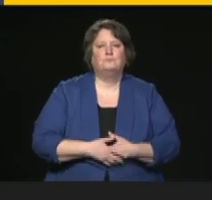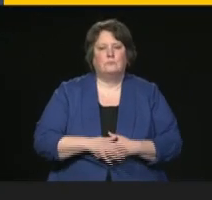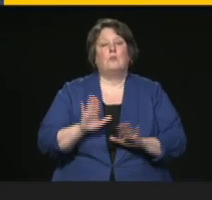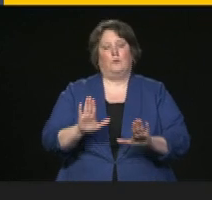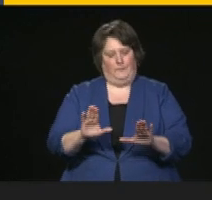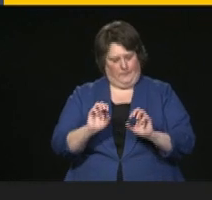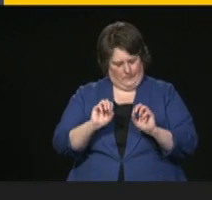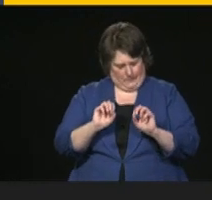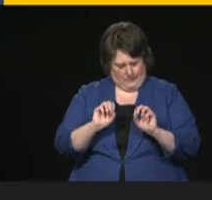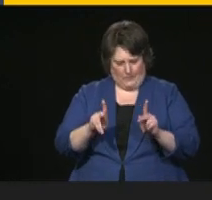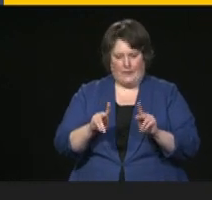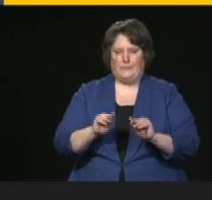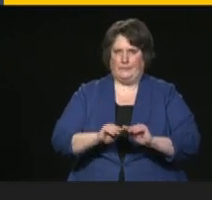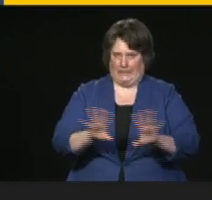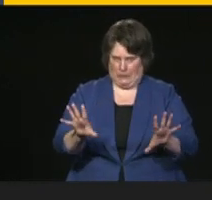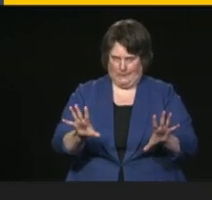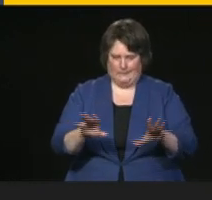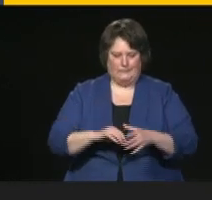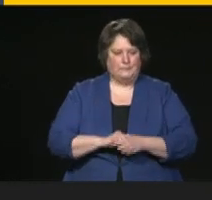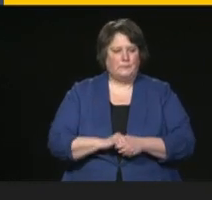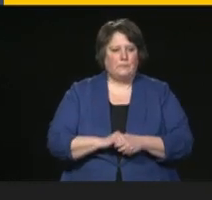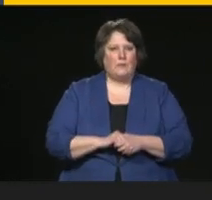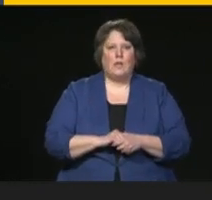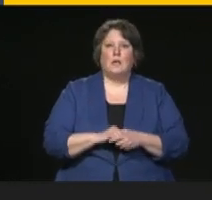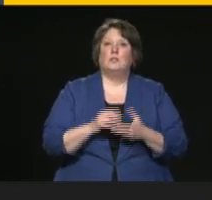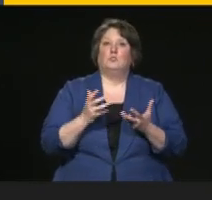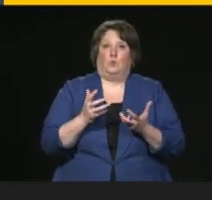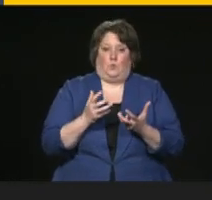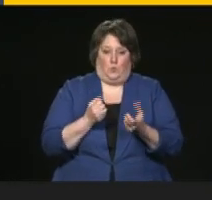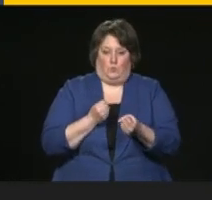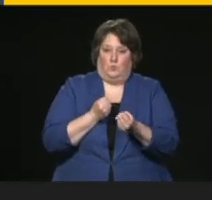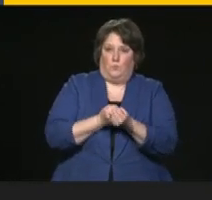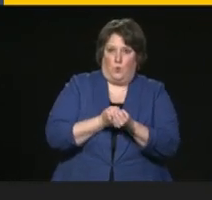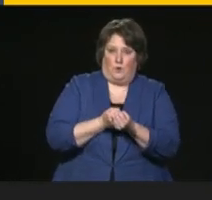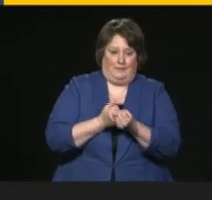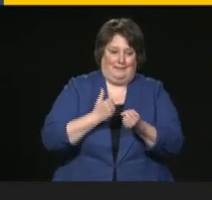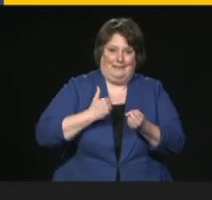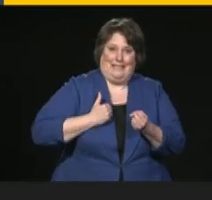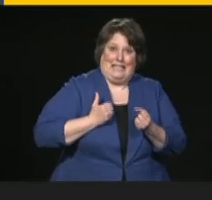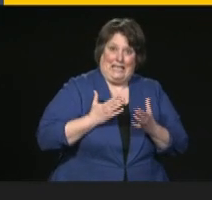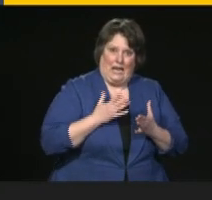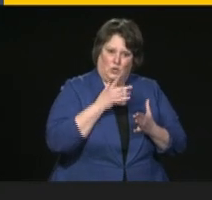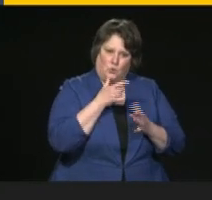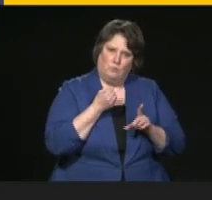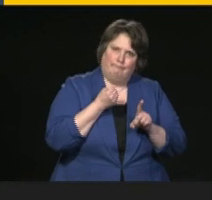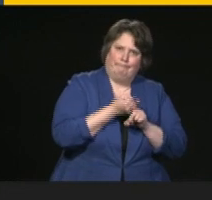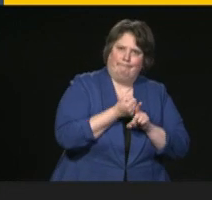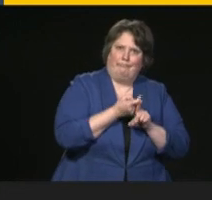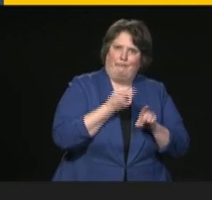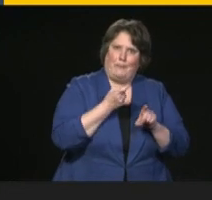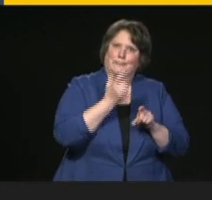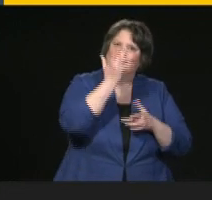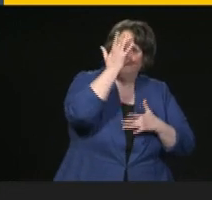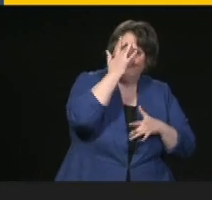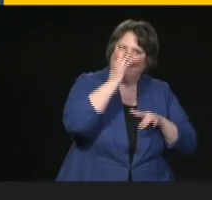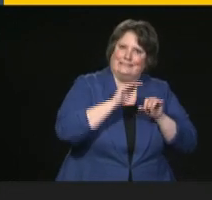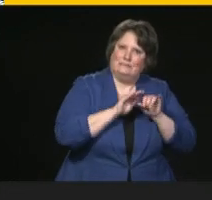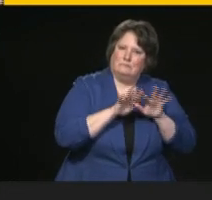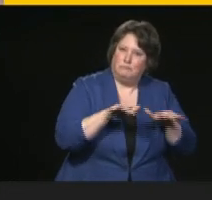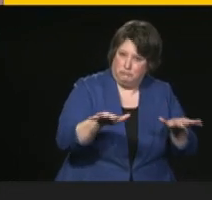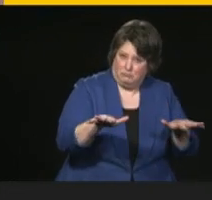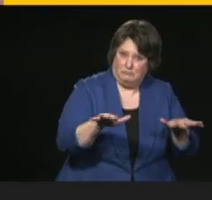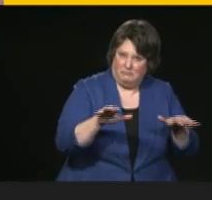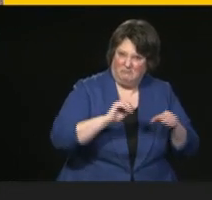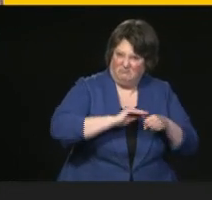we're supporting Canadians who are impacted by this COVID-19 situation. So that's what we're trying to do. And what